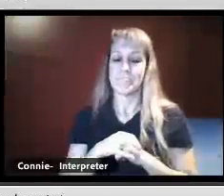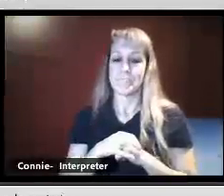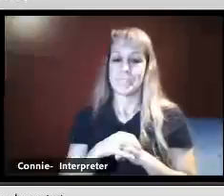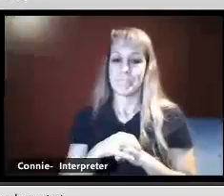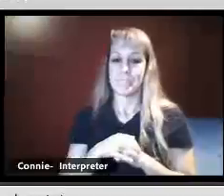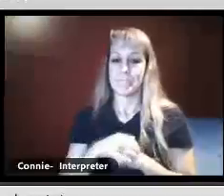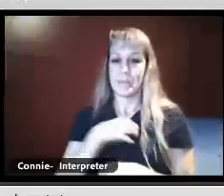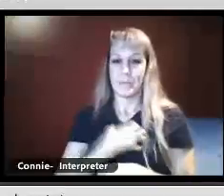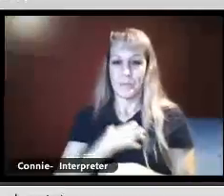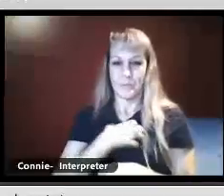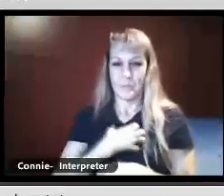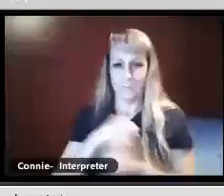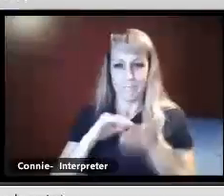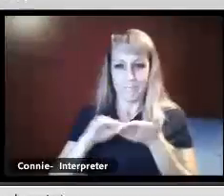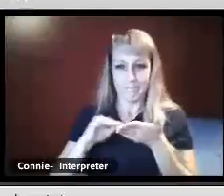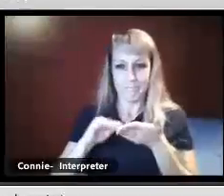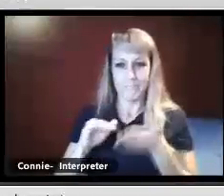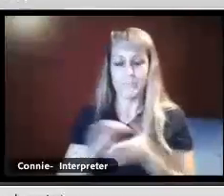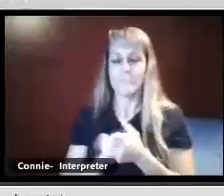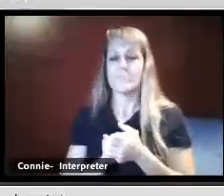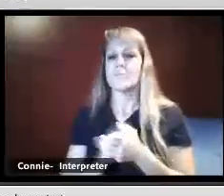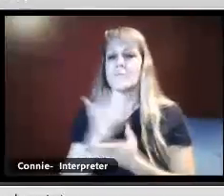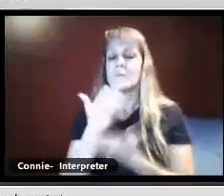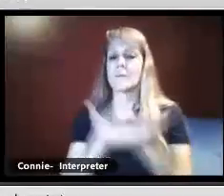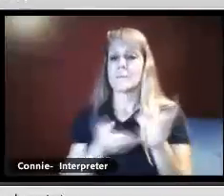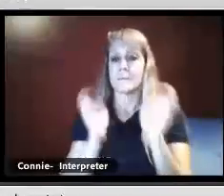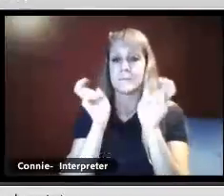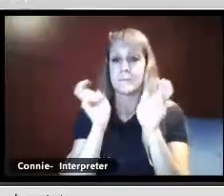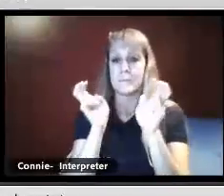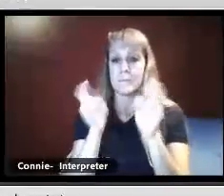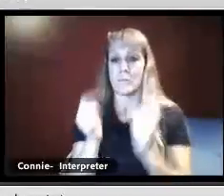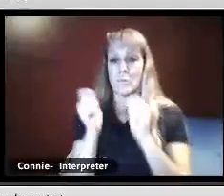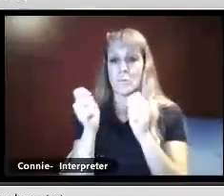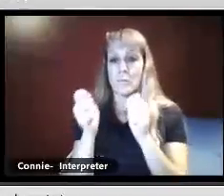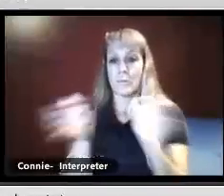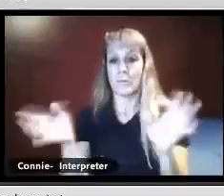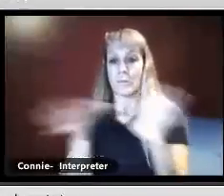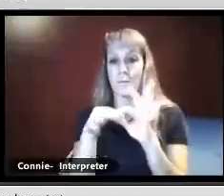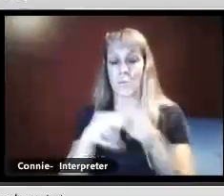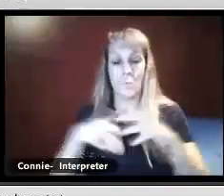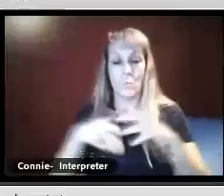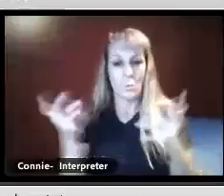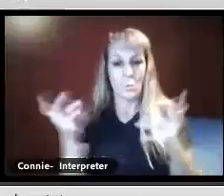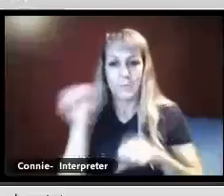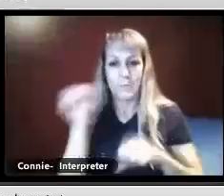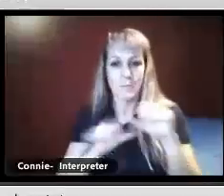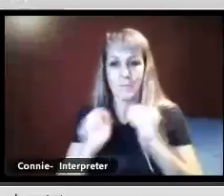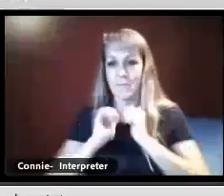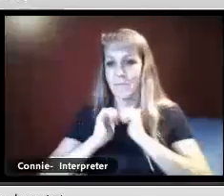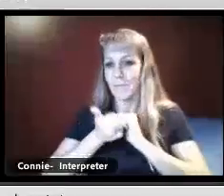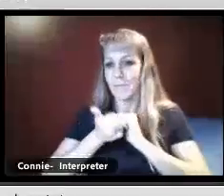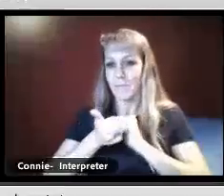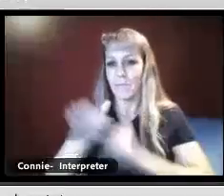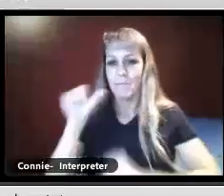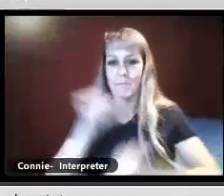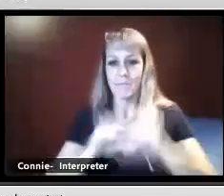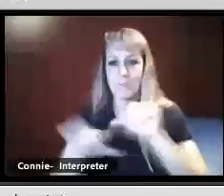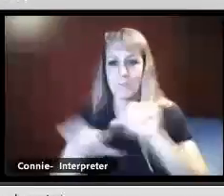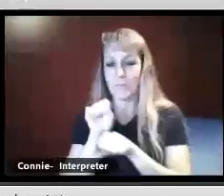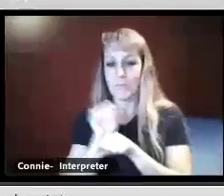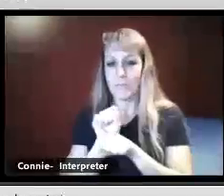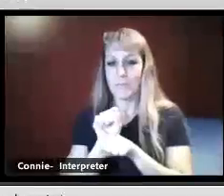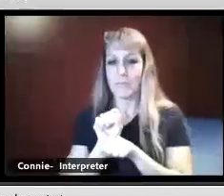pardon me, the topics that are listed under there under quick links. What is science? How science works? That really appeals to me.